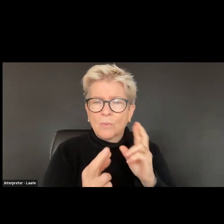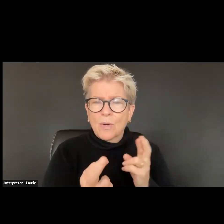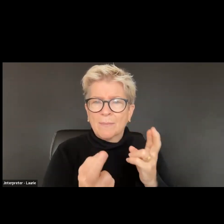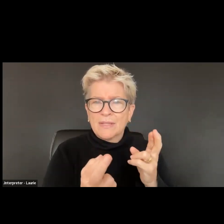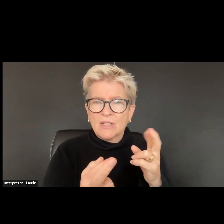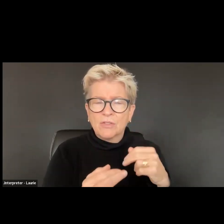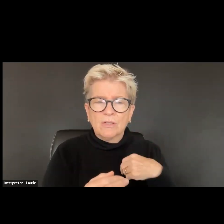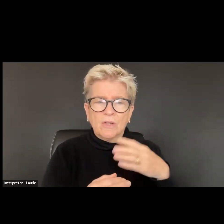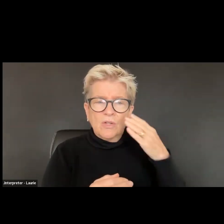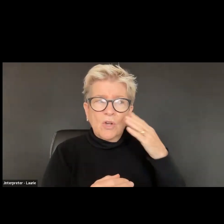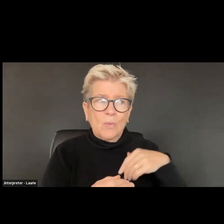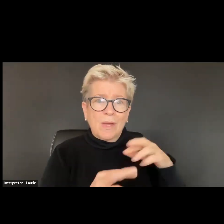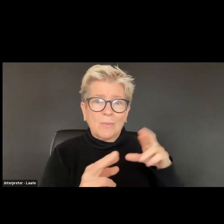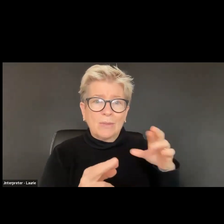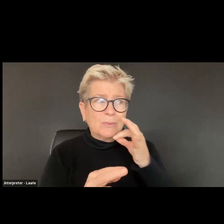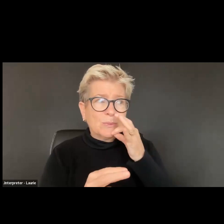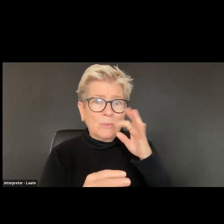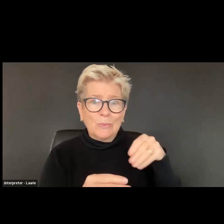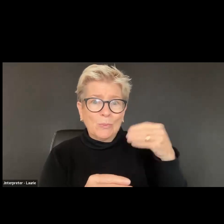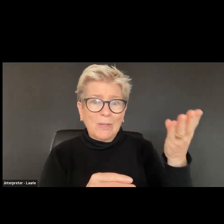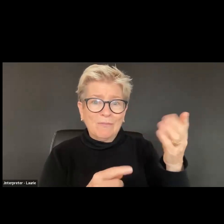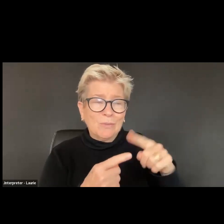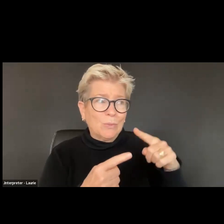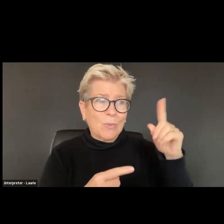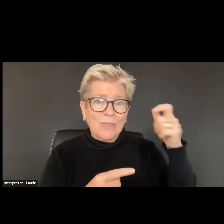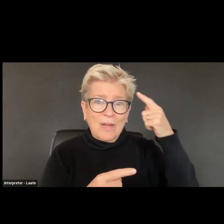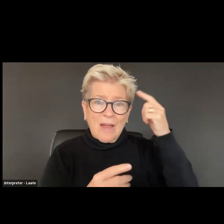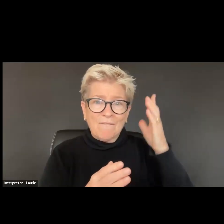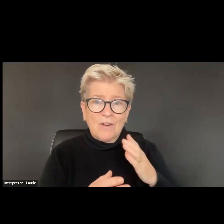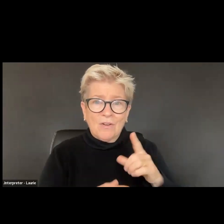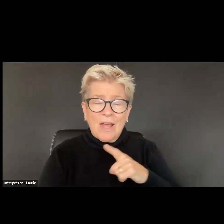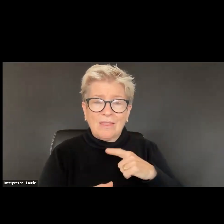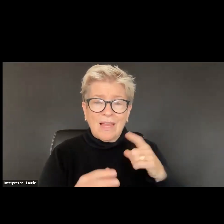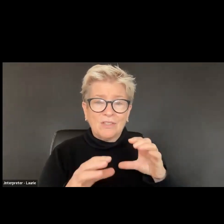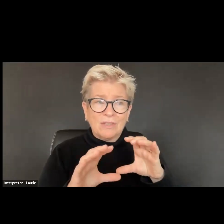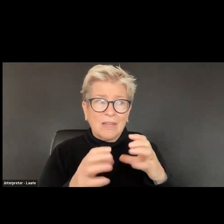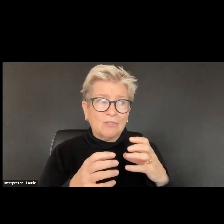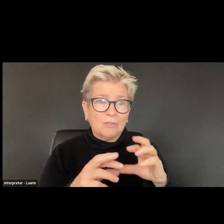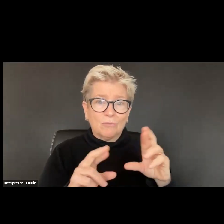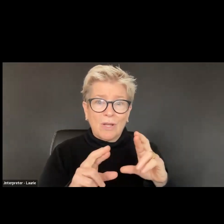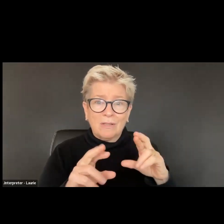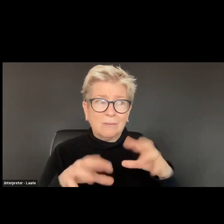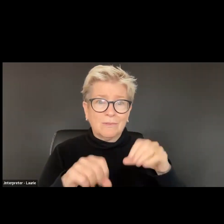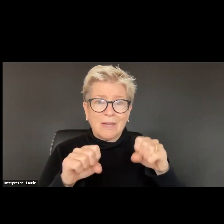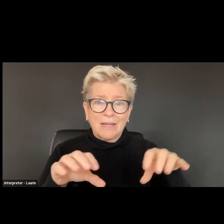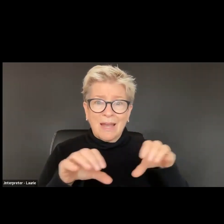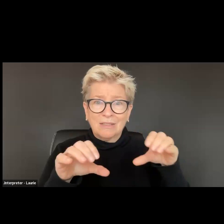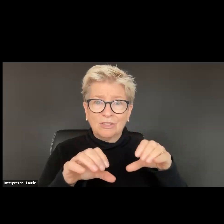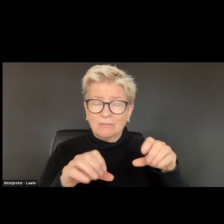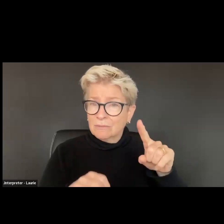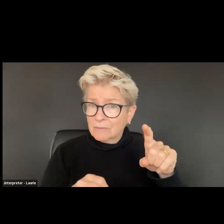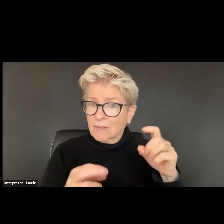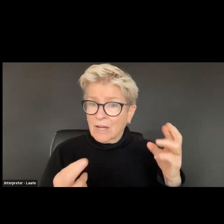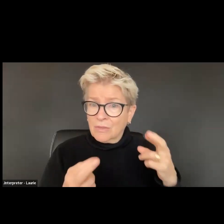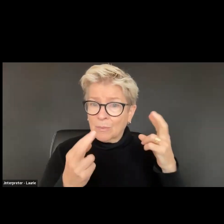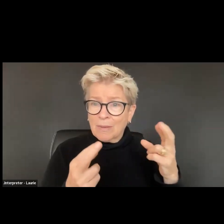Considering that we're about to hand this off to the governor and legislators to take action, are these recommendations being